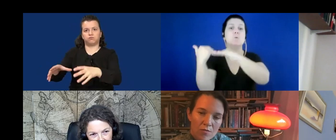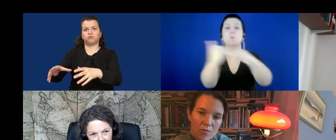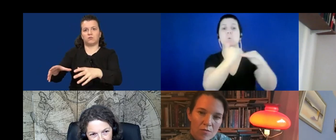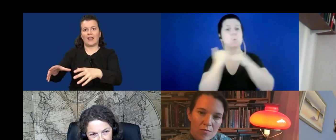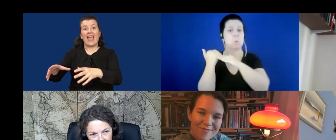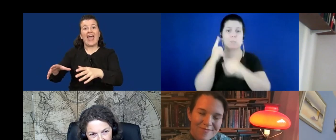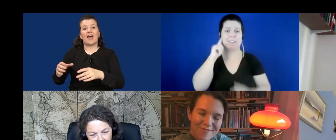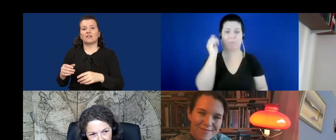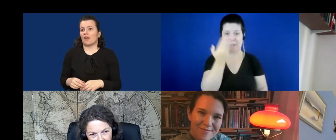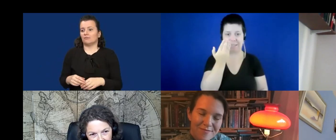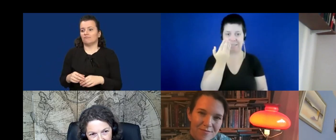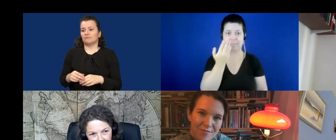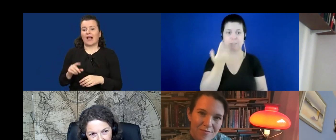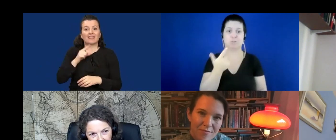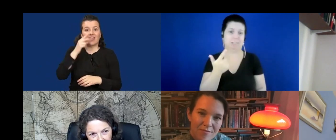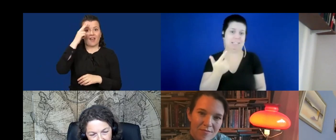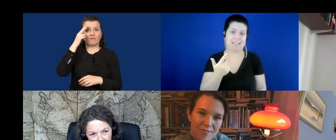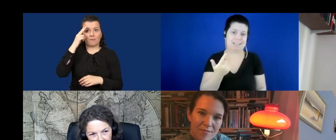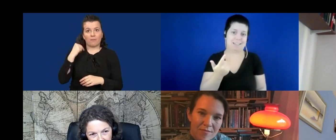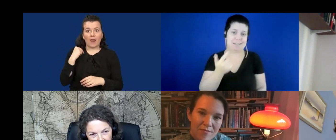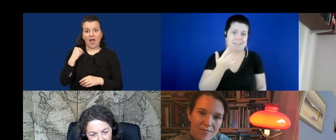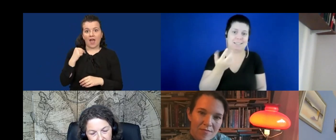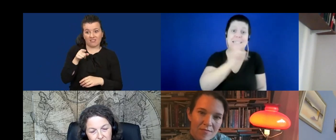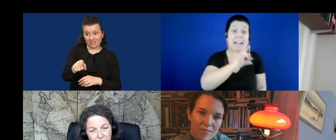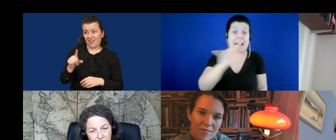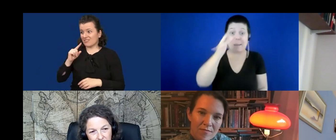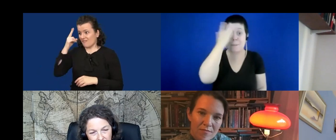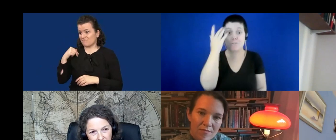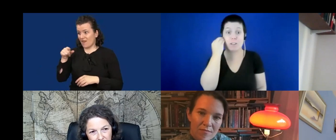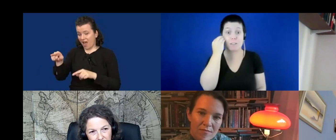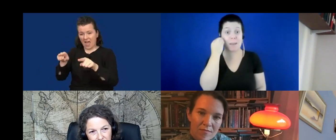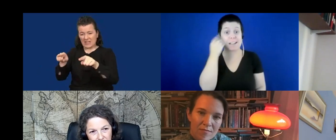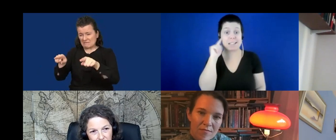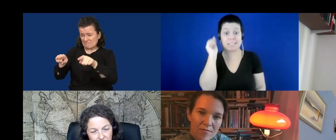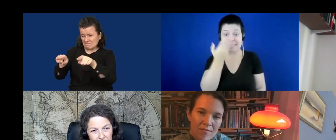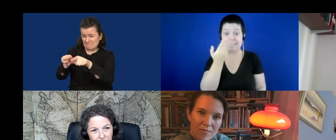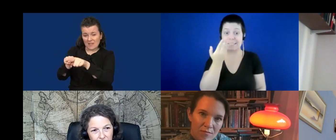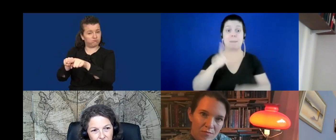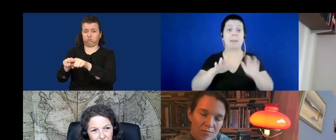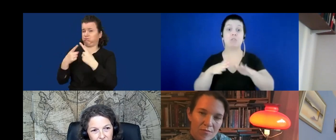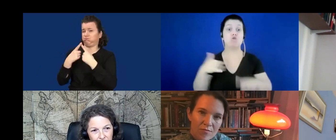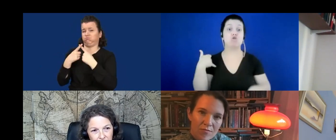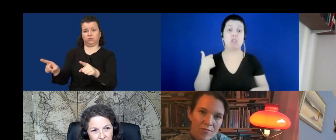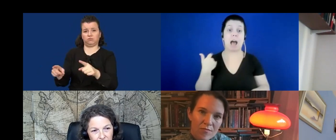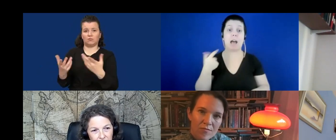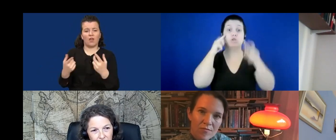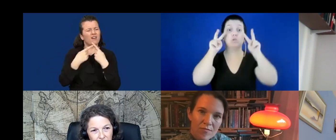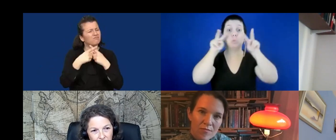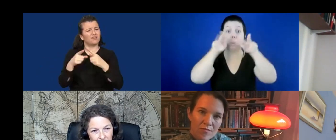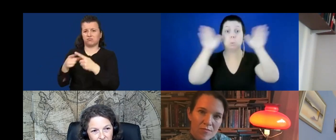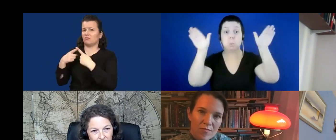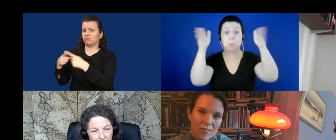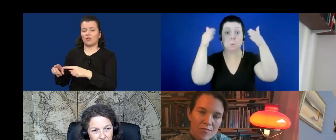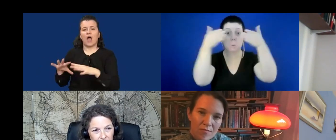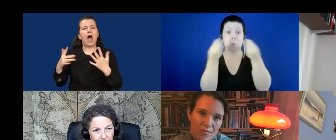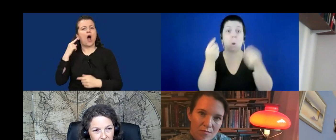will really experience deaf blindness in the same way. The age of onset of the condition, the visual acuity levels, the auditory acuity